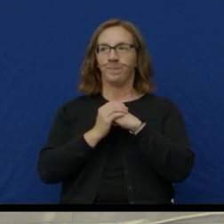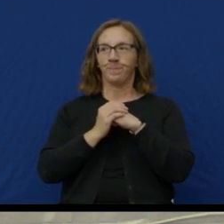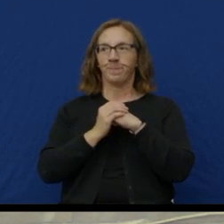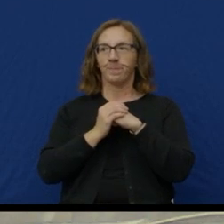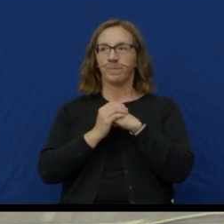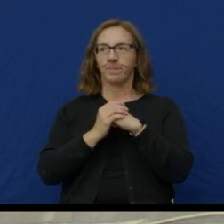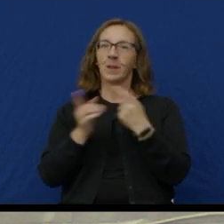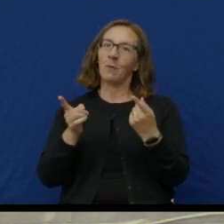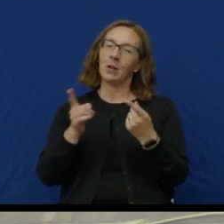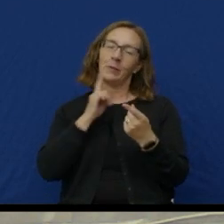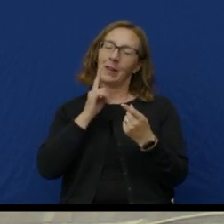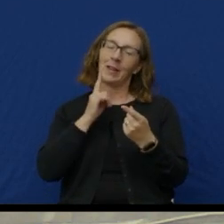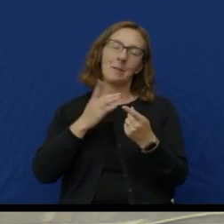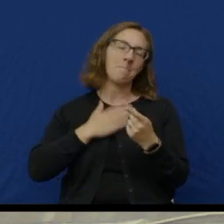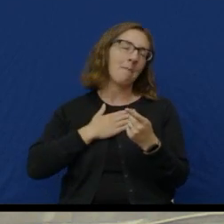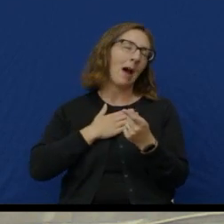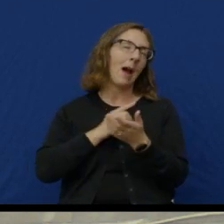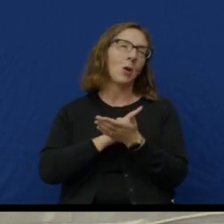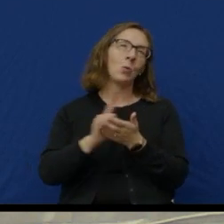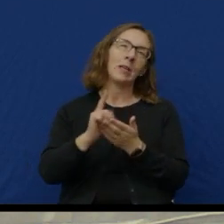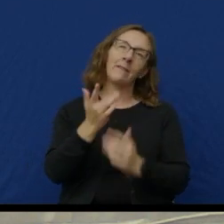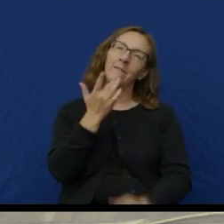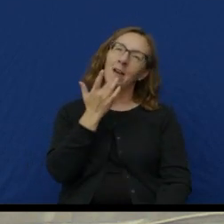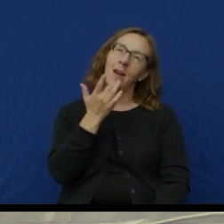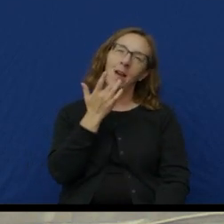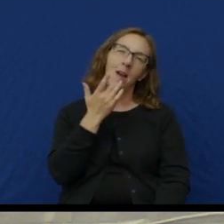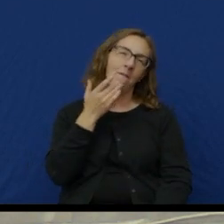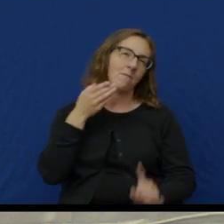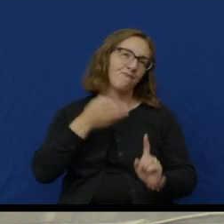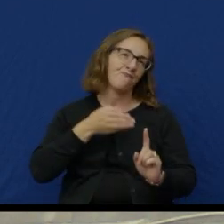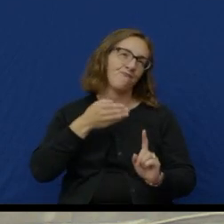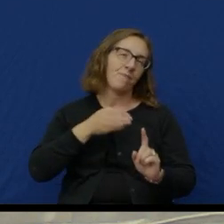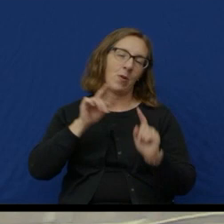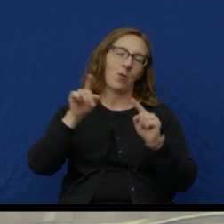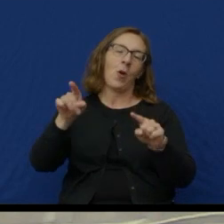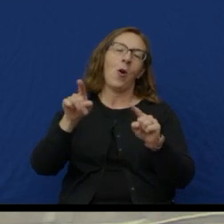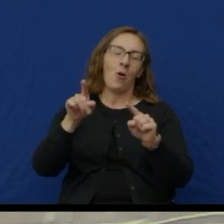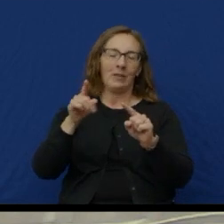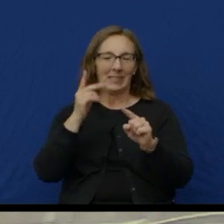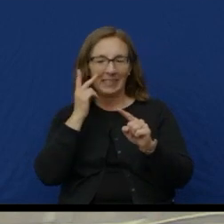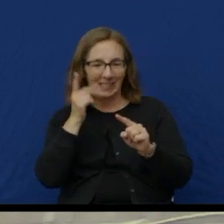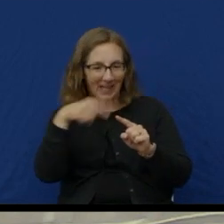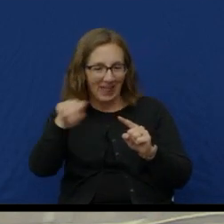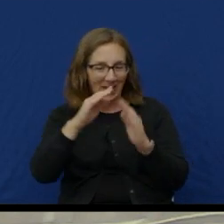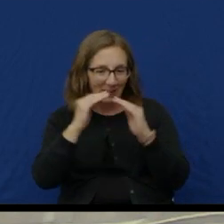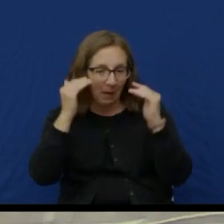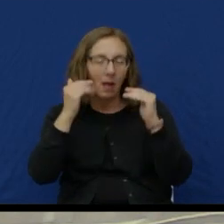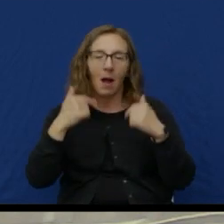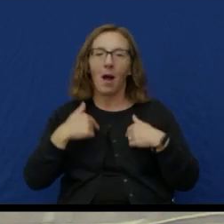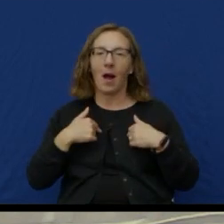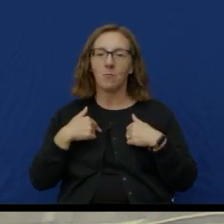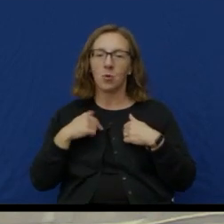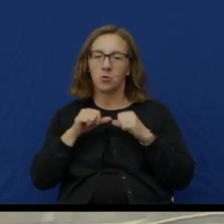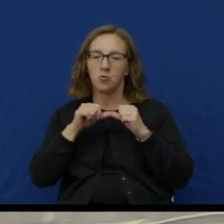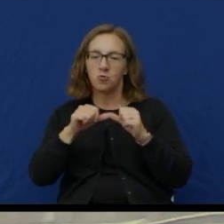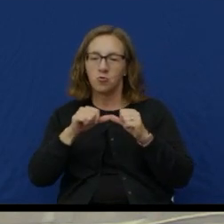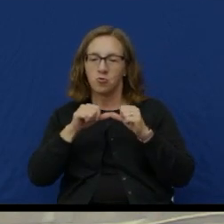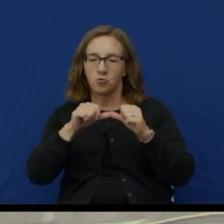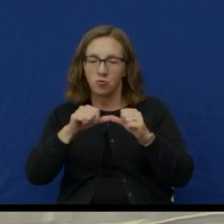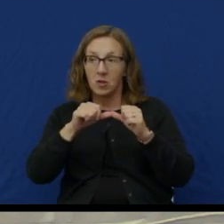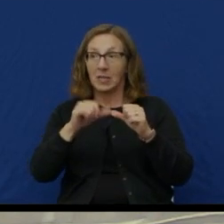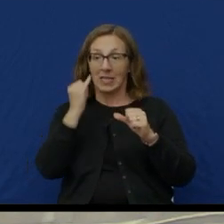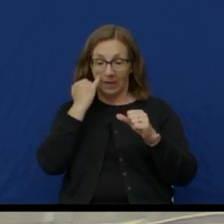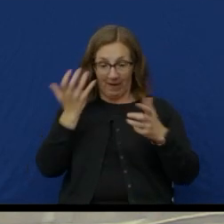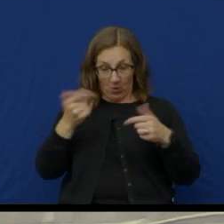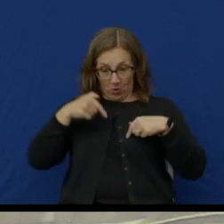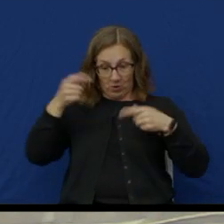which is a highlight of my week. I always leave the building smiling. So I'm keeping my foot in that door, because if I'm going to sit in this